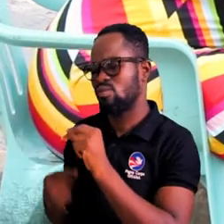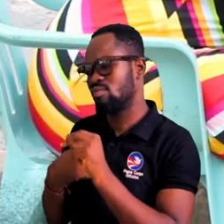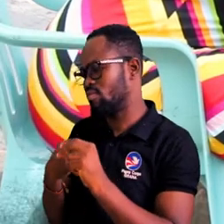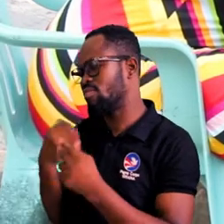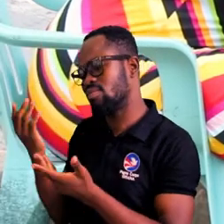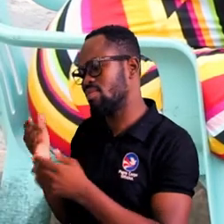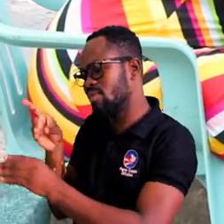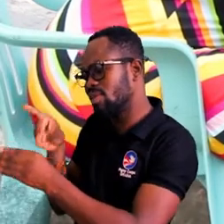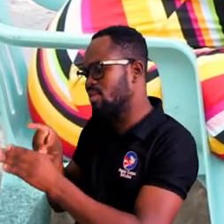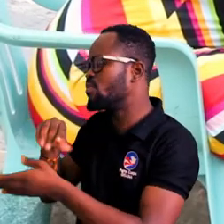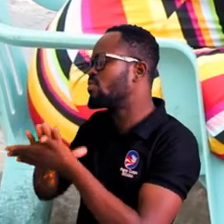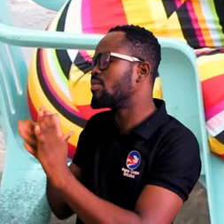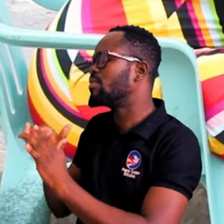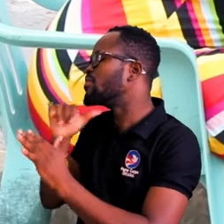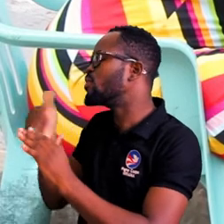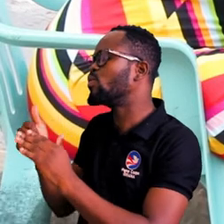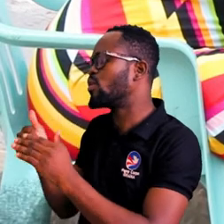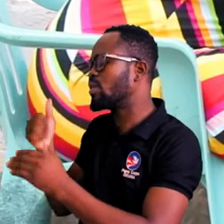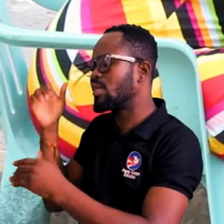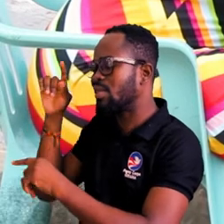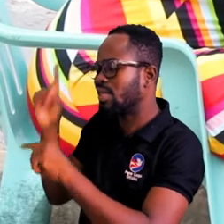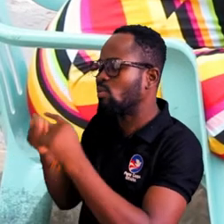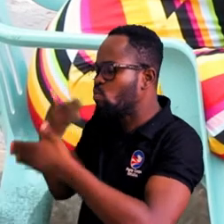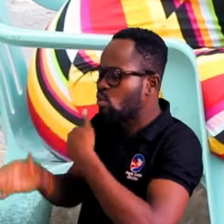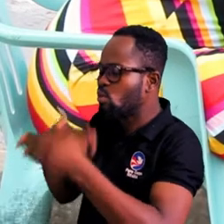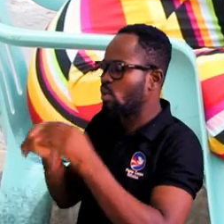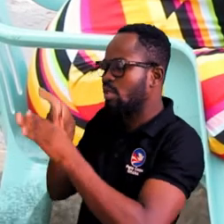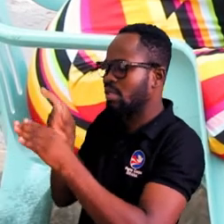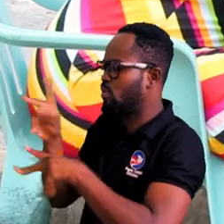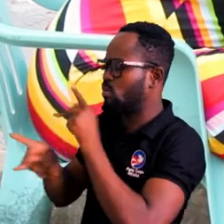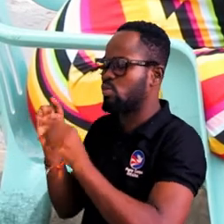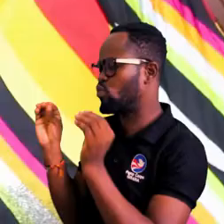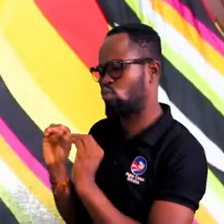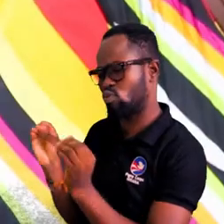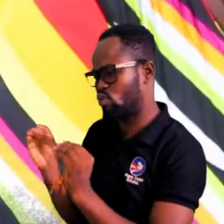The fact that she's disabled does not mean that she's going to give birth to children with disabilities.